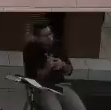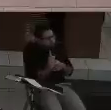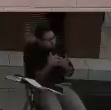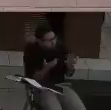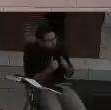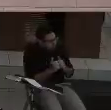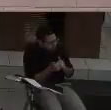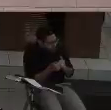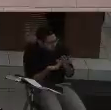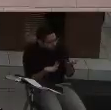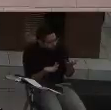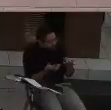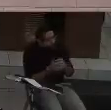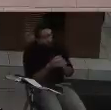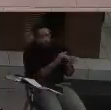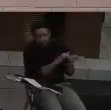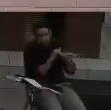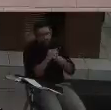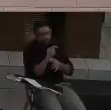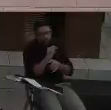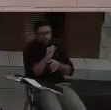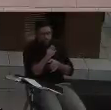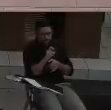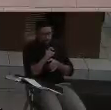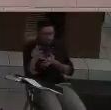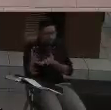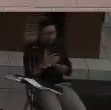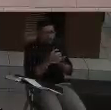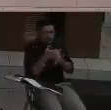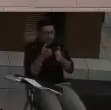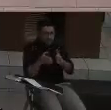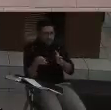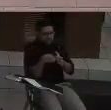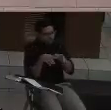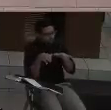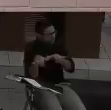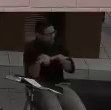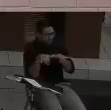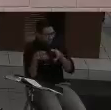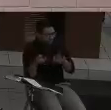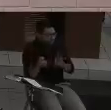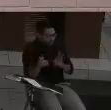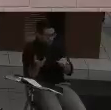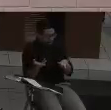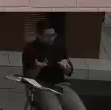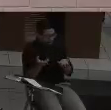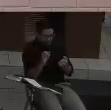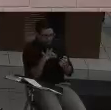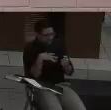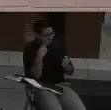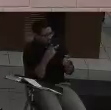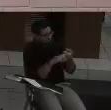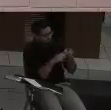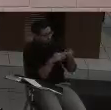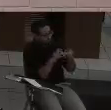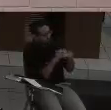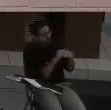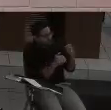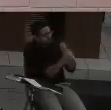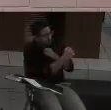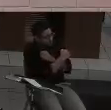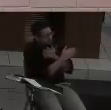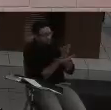the same? And if you greet only your siblings, what more are you doing than others? Do not